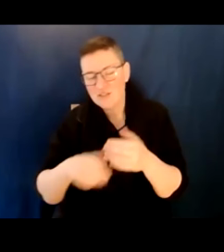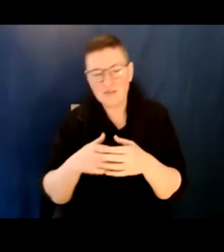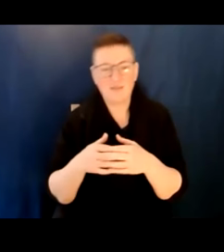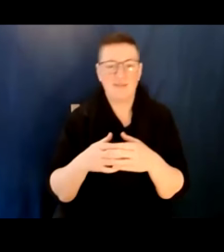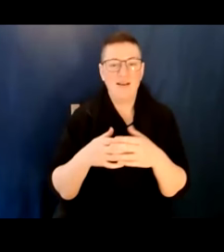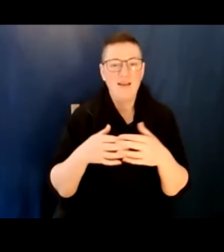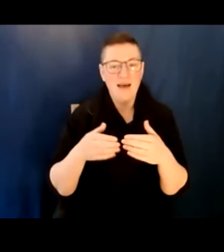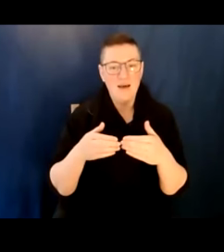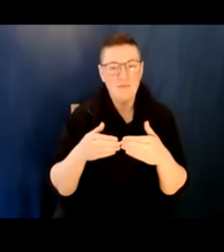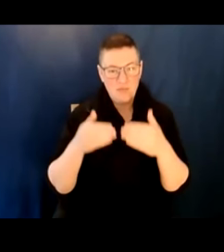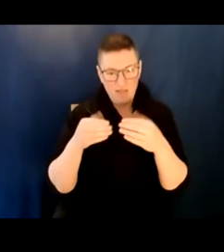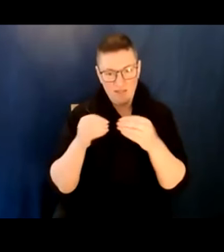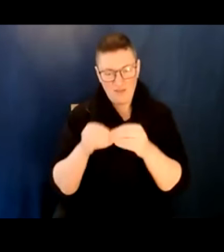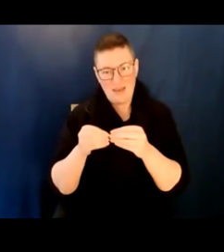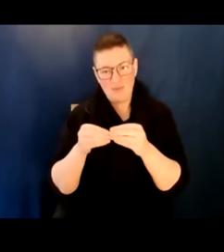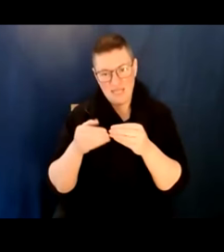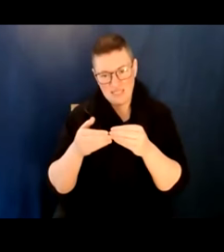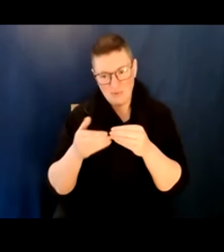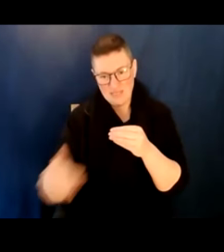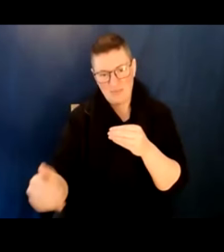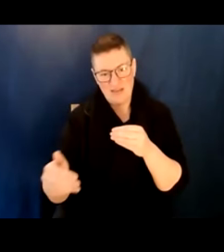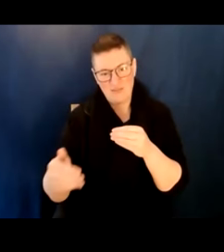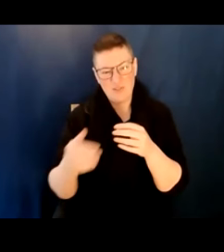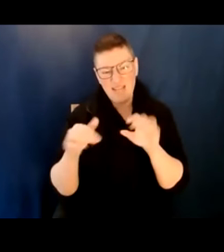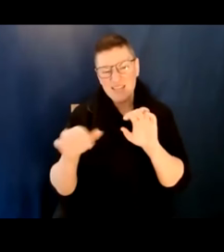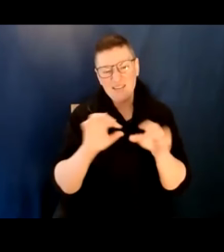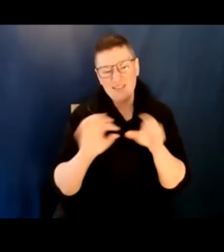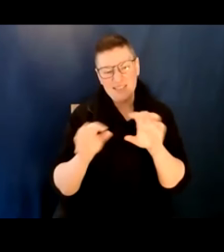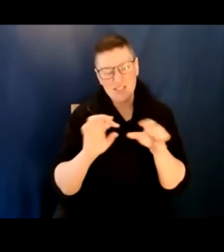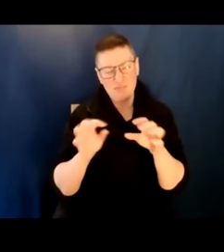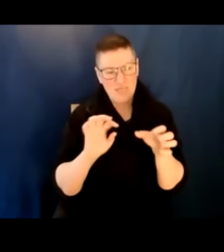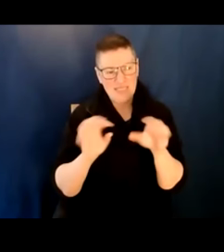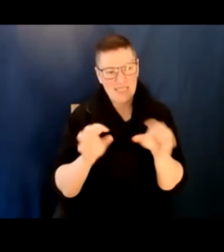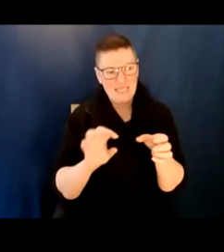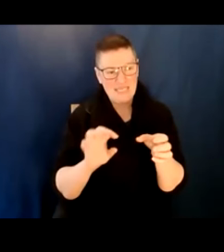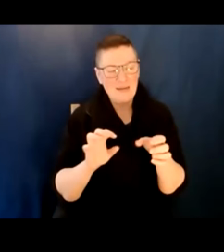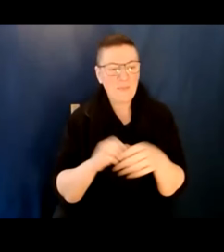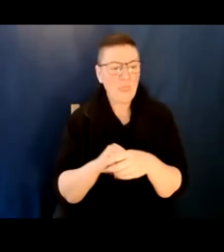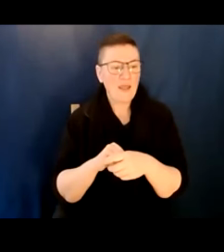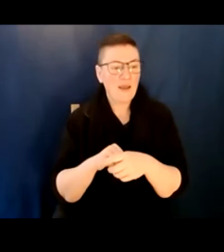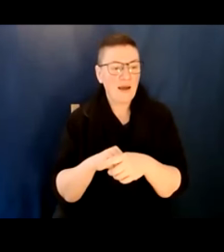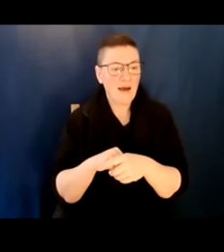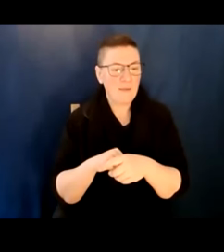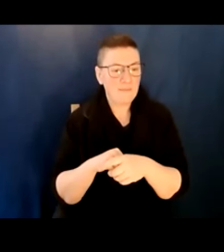the edge. So the event happens and then the experience happens afterwards. So that's kind of the distinction between C and D.